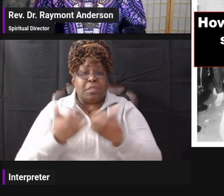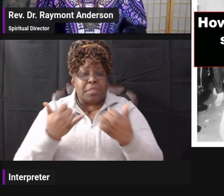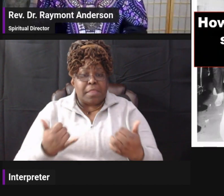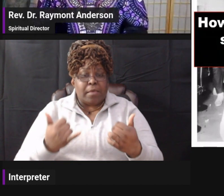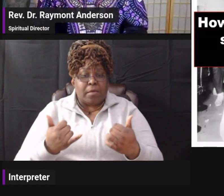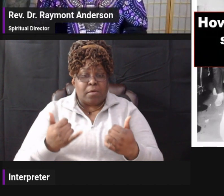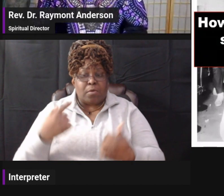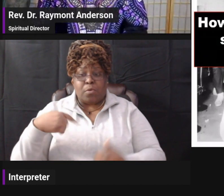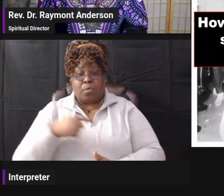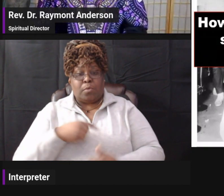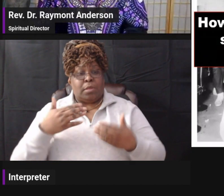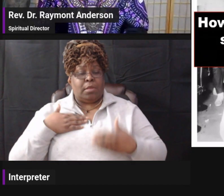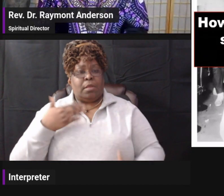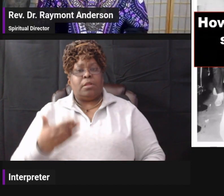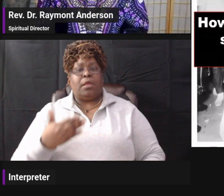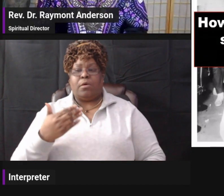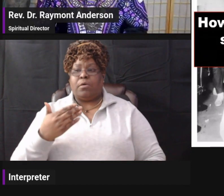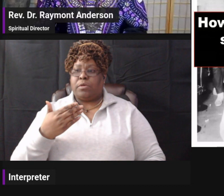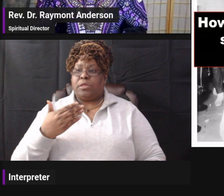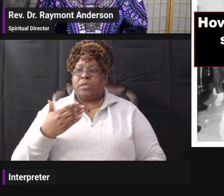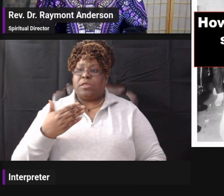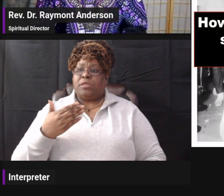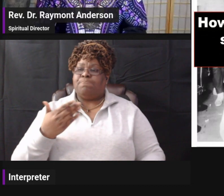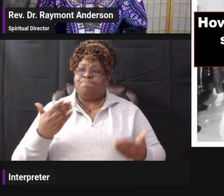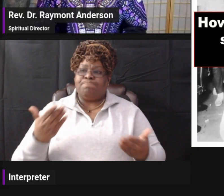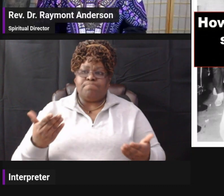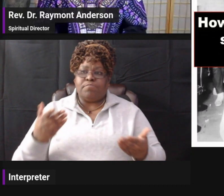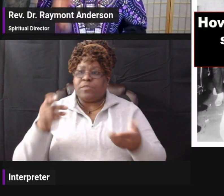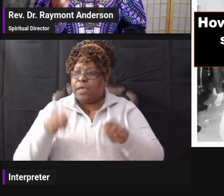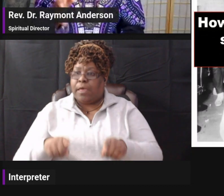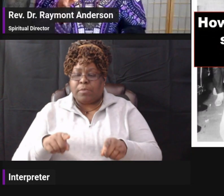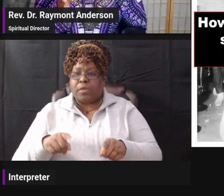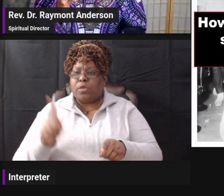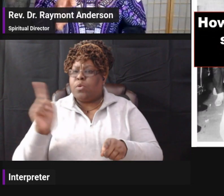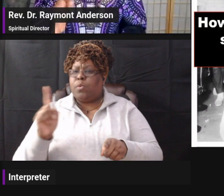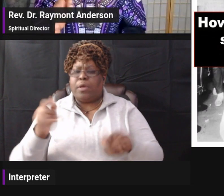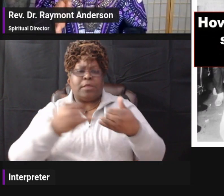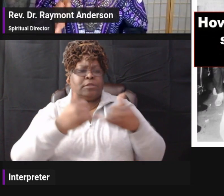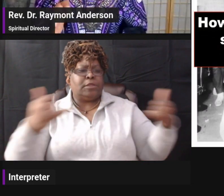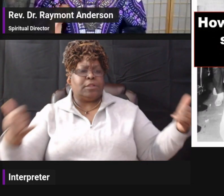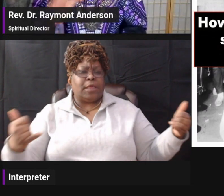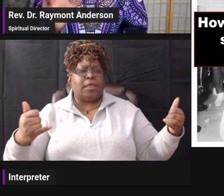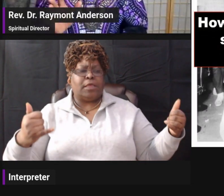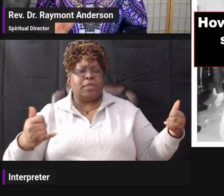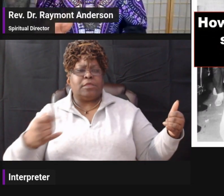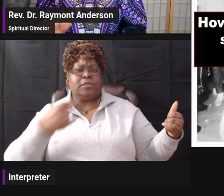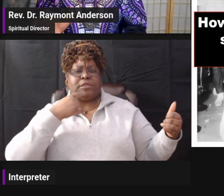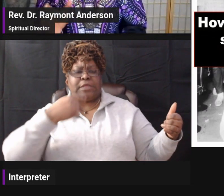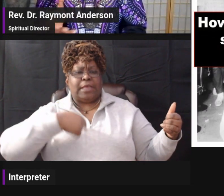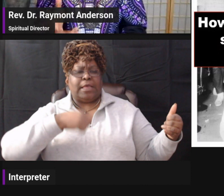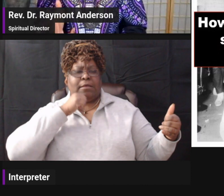And are we allowing and permitting? To what degree? Where is the line that says, I'm